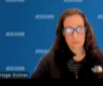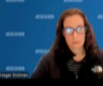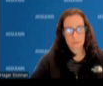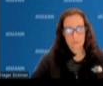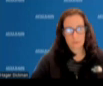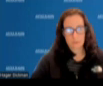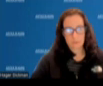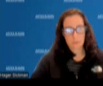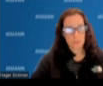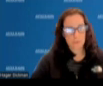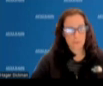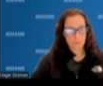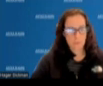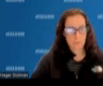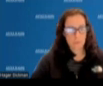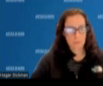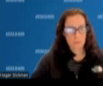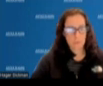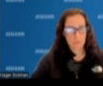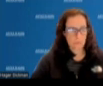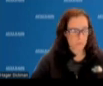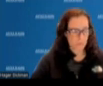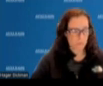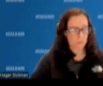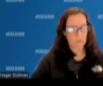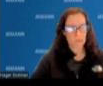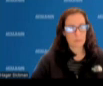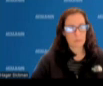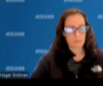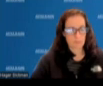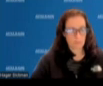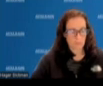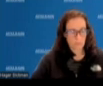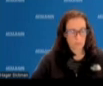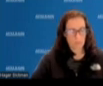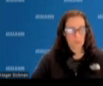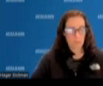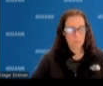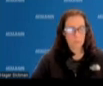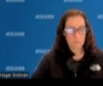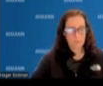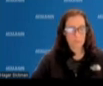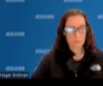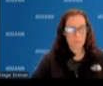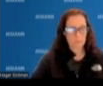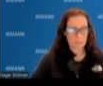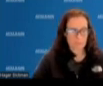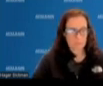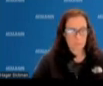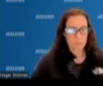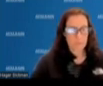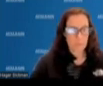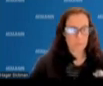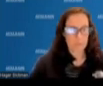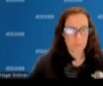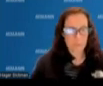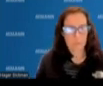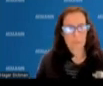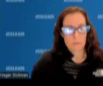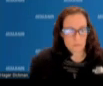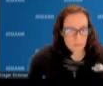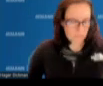um, uh, reimburses California for its Medicaid expenditures.